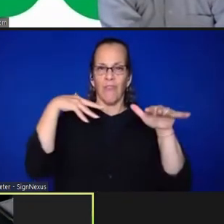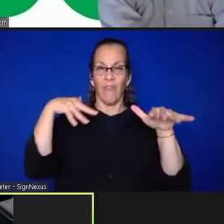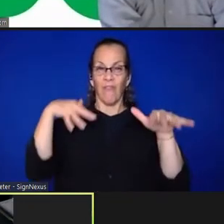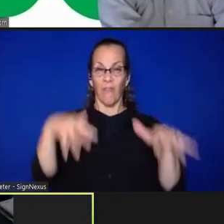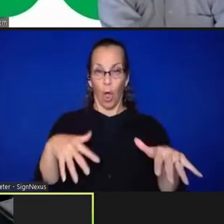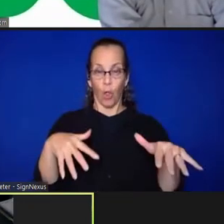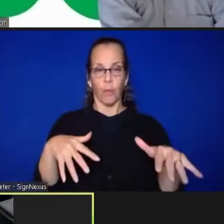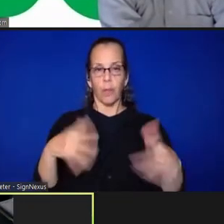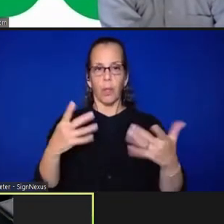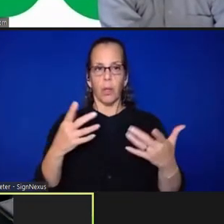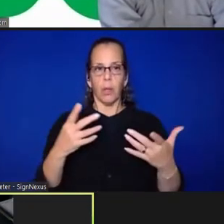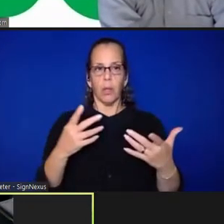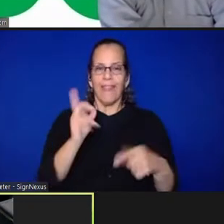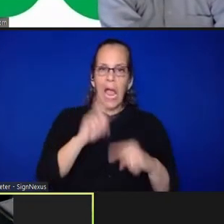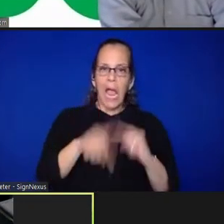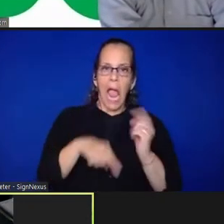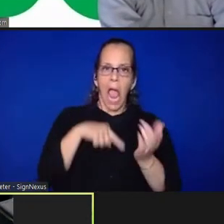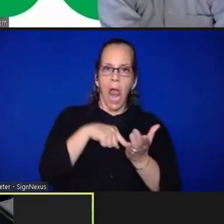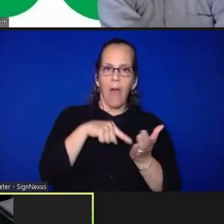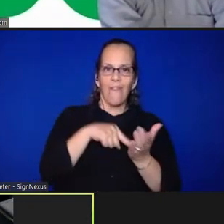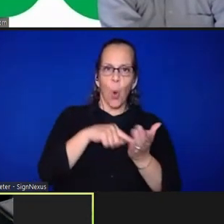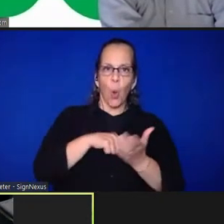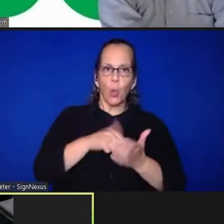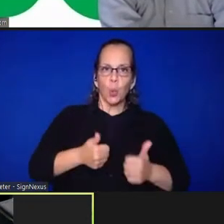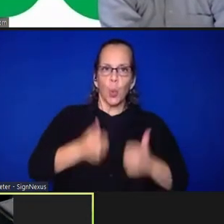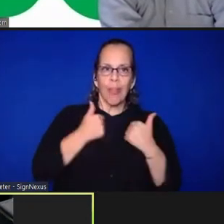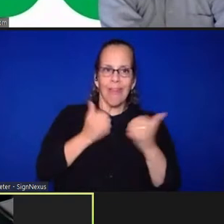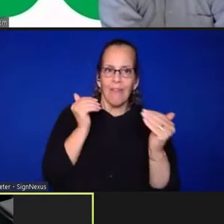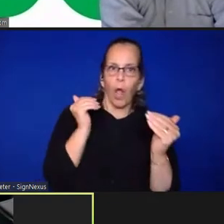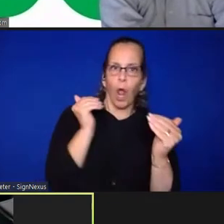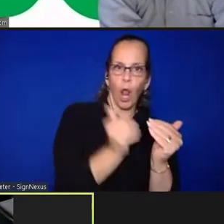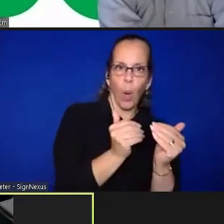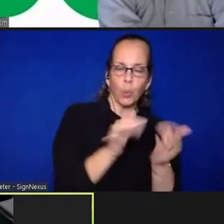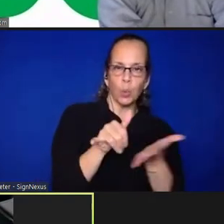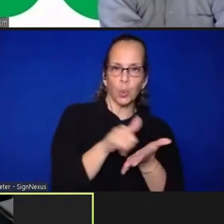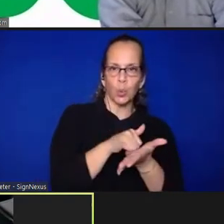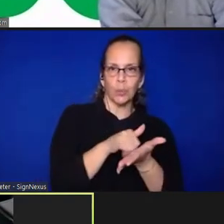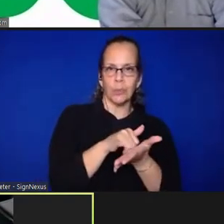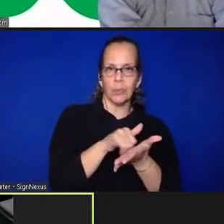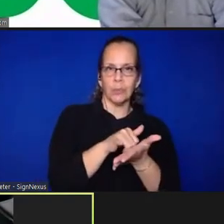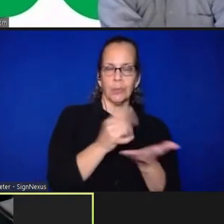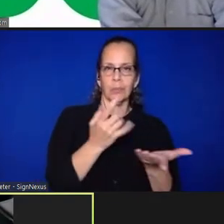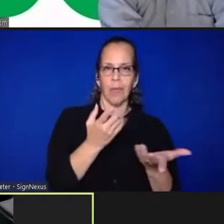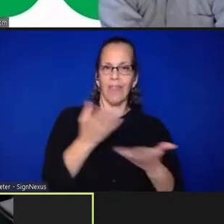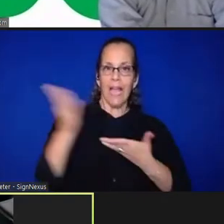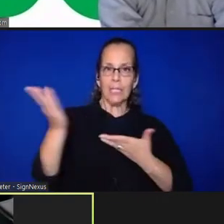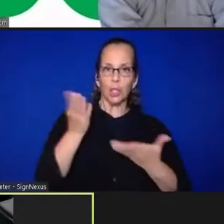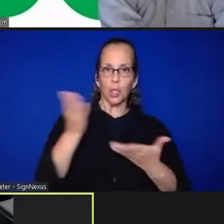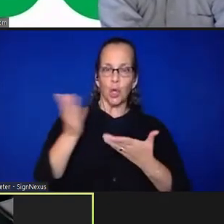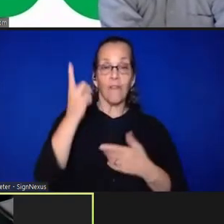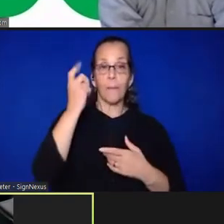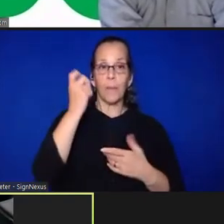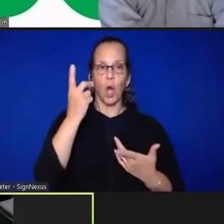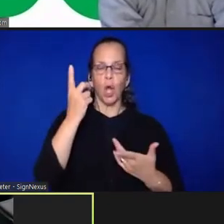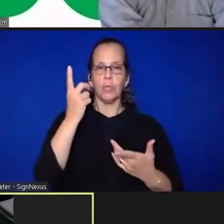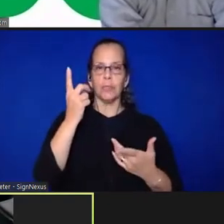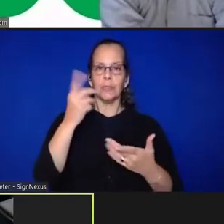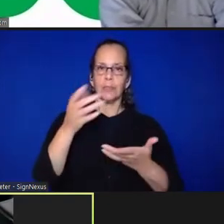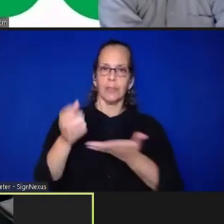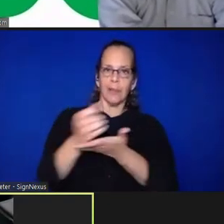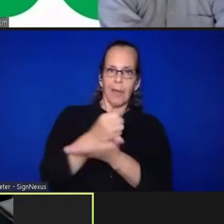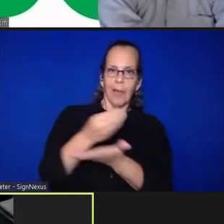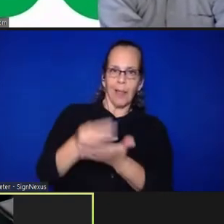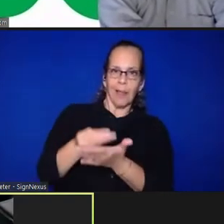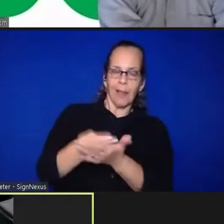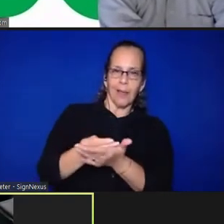live anywhere close to the city that they serve because of the uncompetitive wages this is why